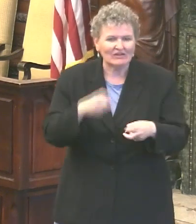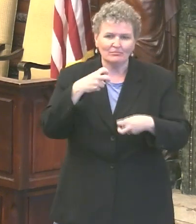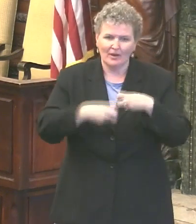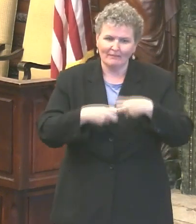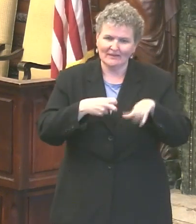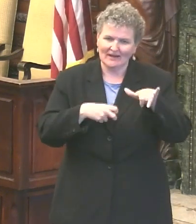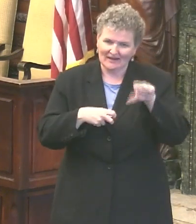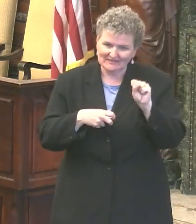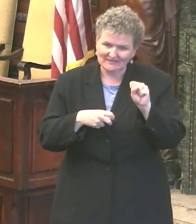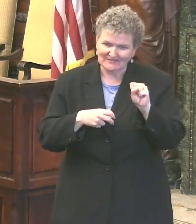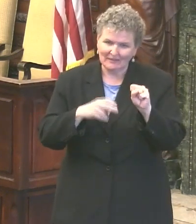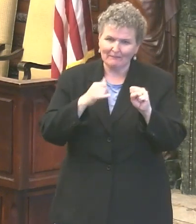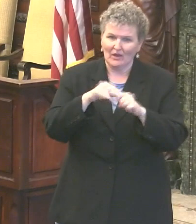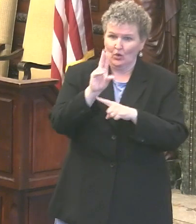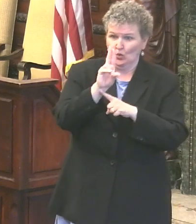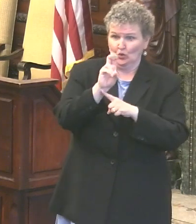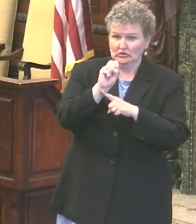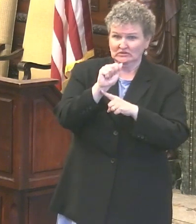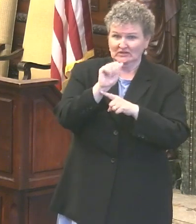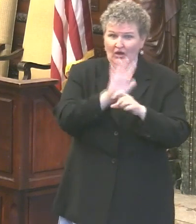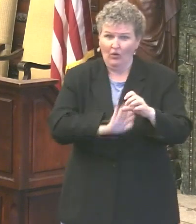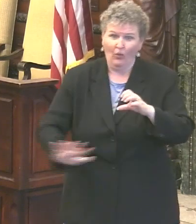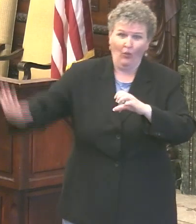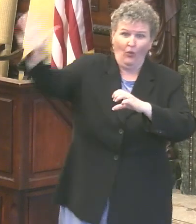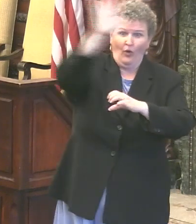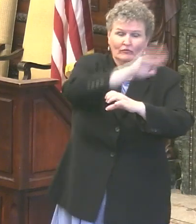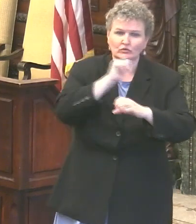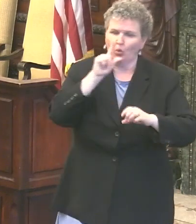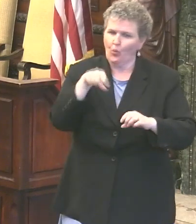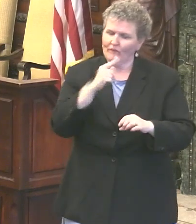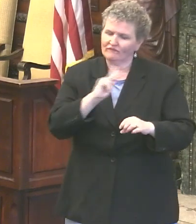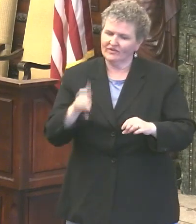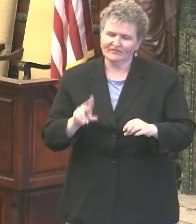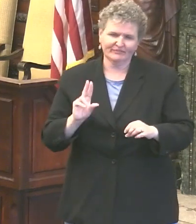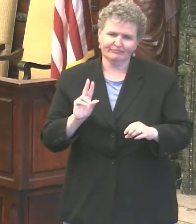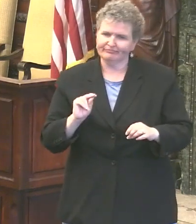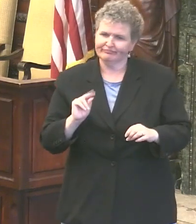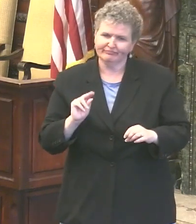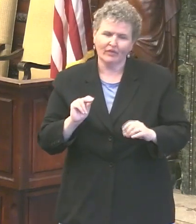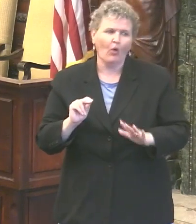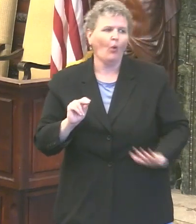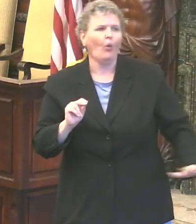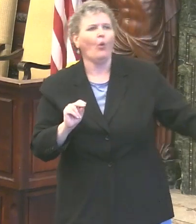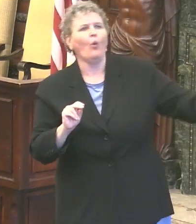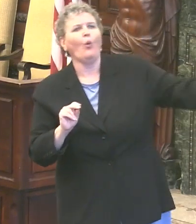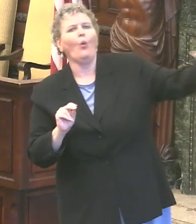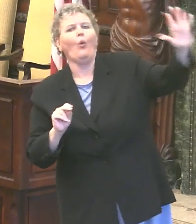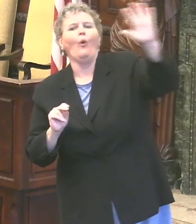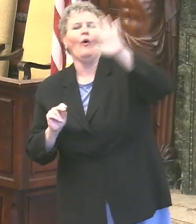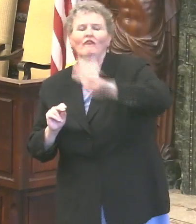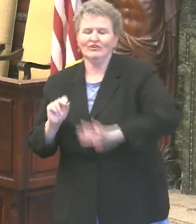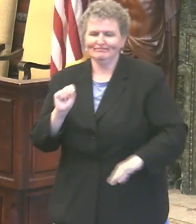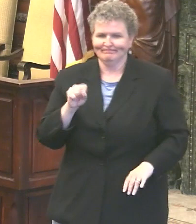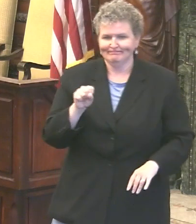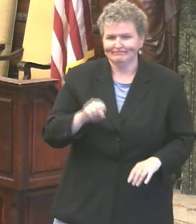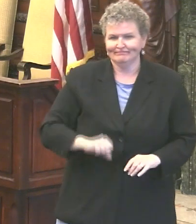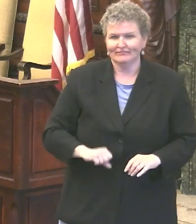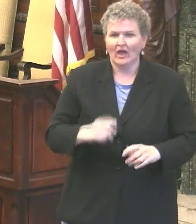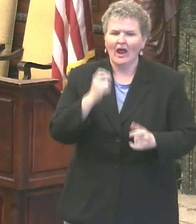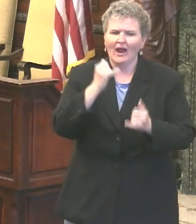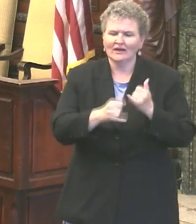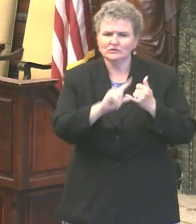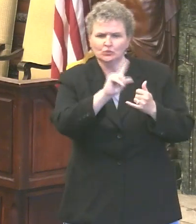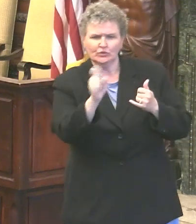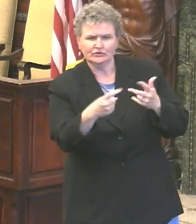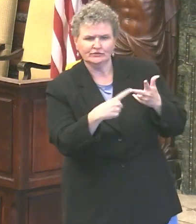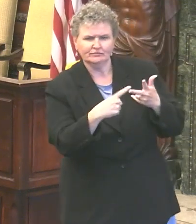national problem because these labs serve the entire country. It is hurting the overall response. And finally, I don't know that this is a